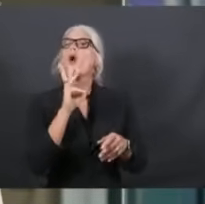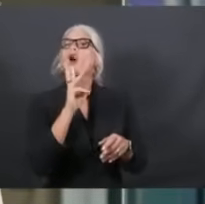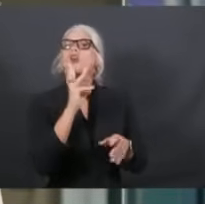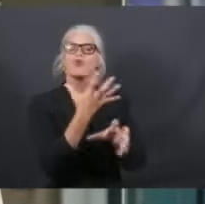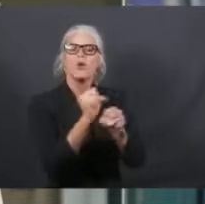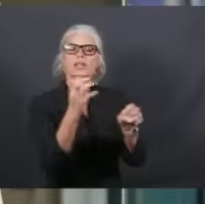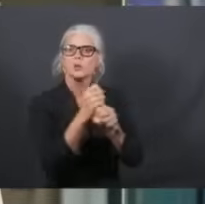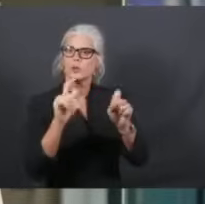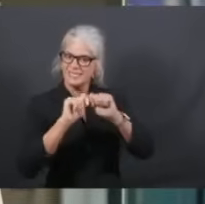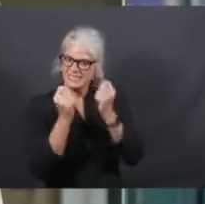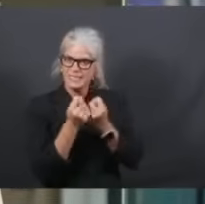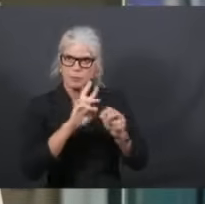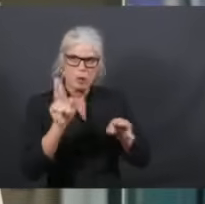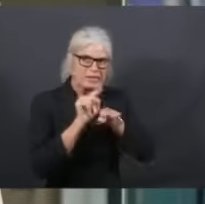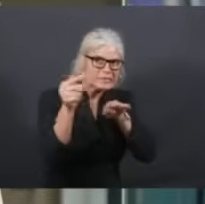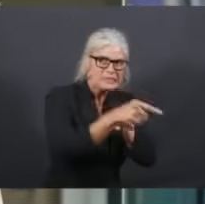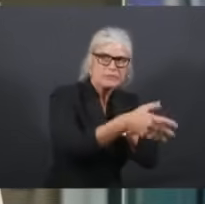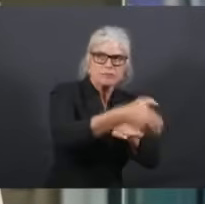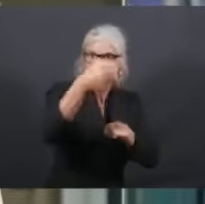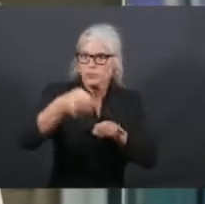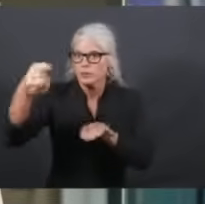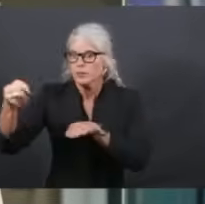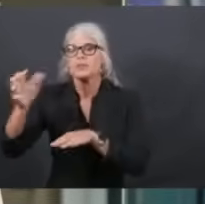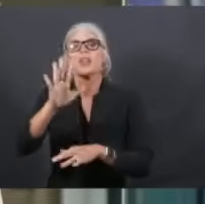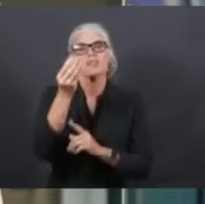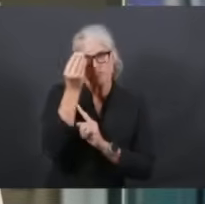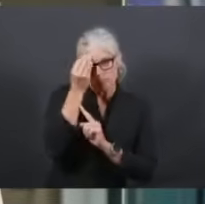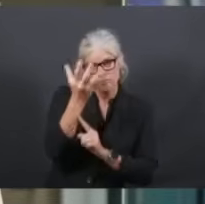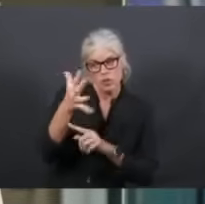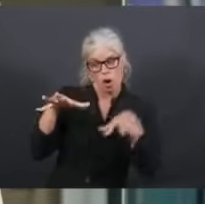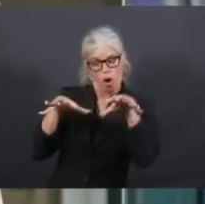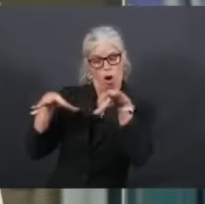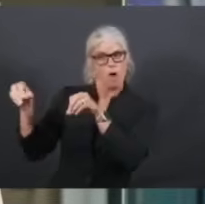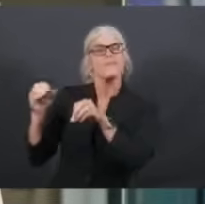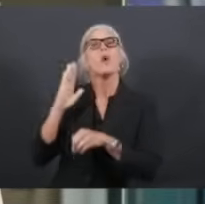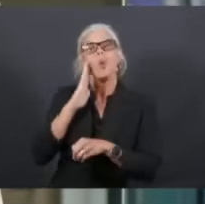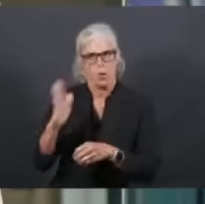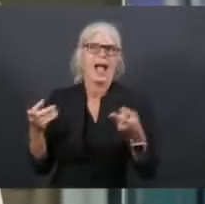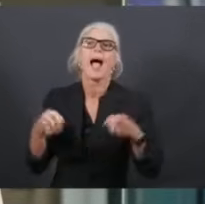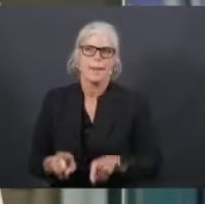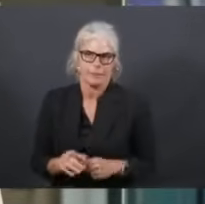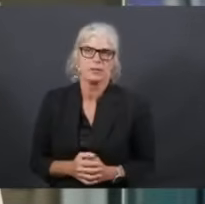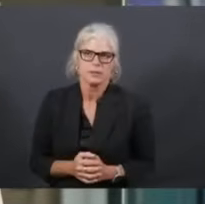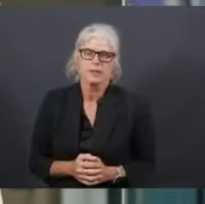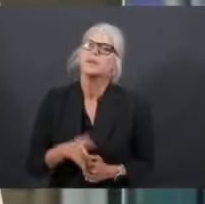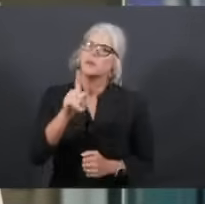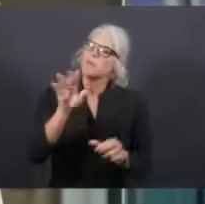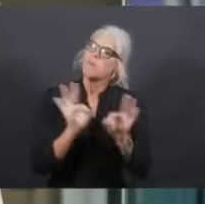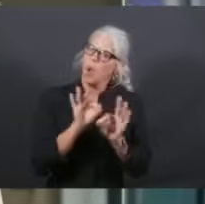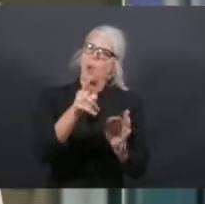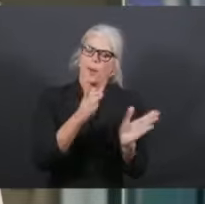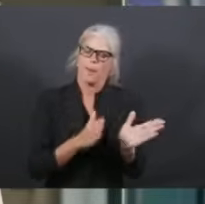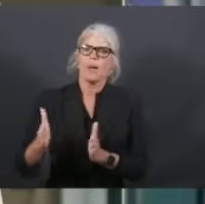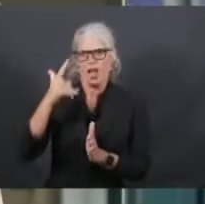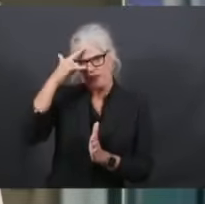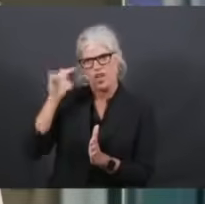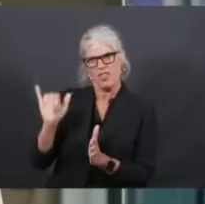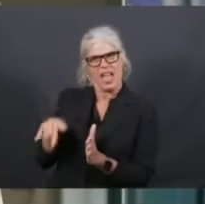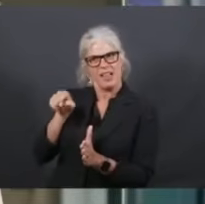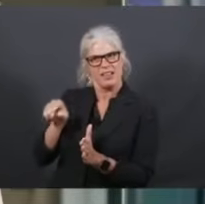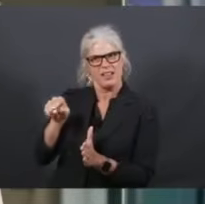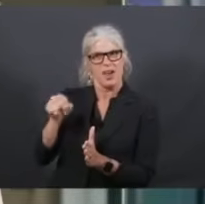Power outages will occur, so people should be prepared for that, particularly if you're in the main path of this